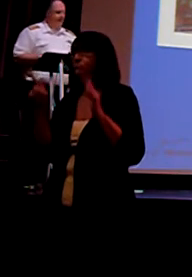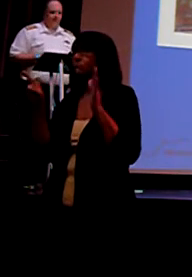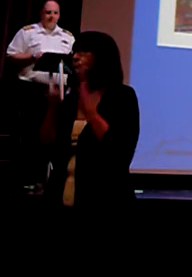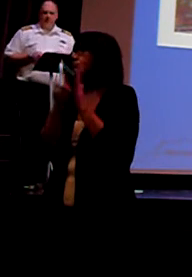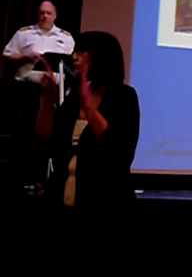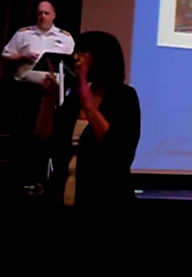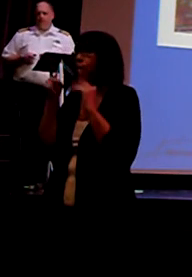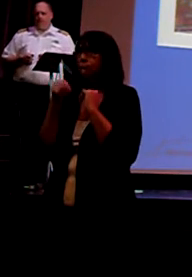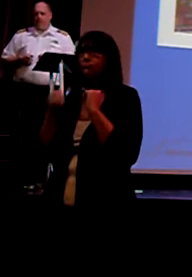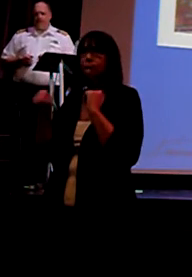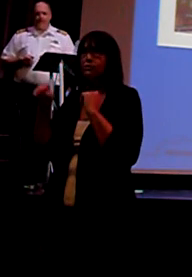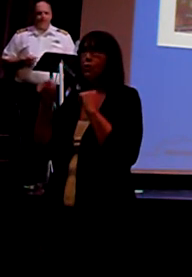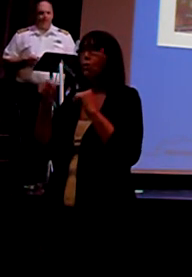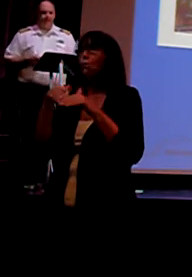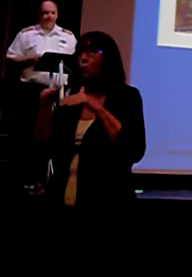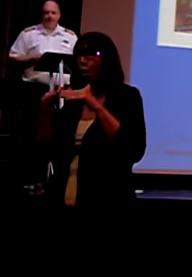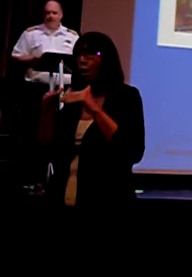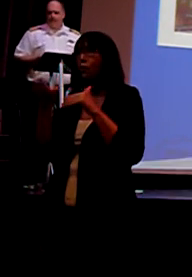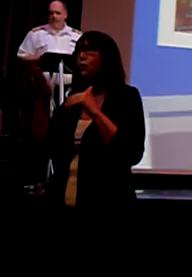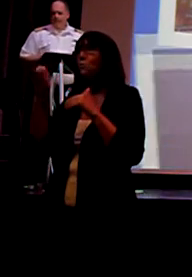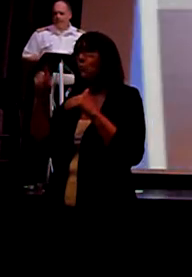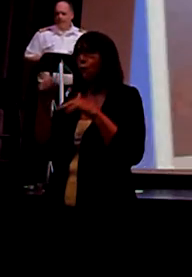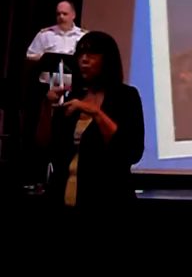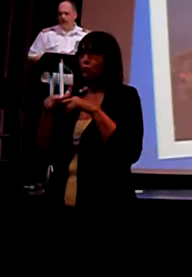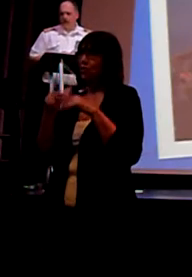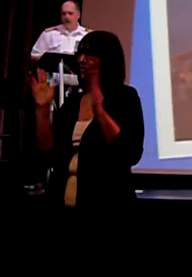villages there.